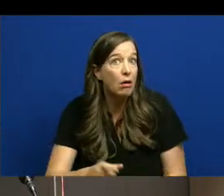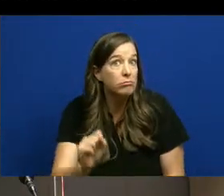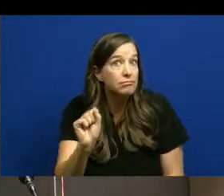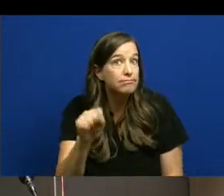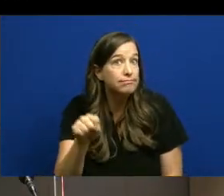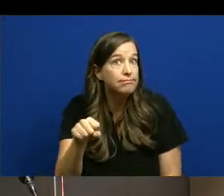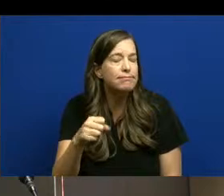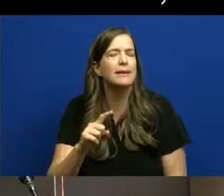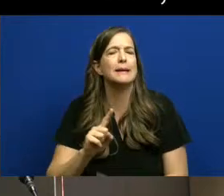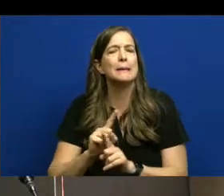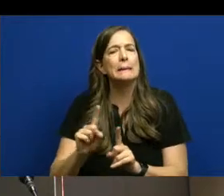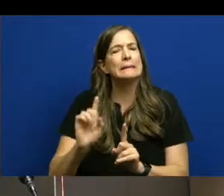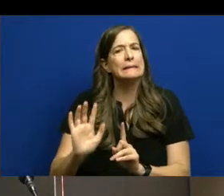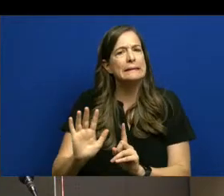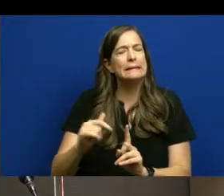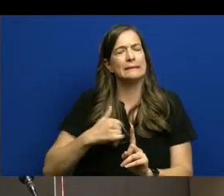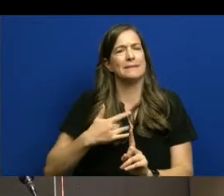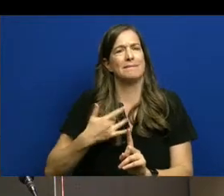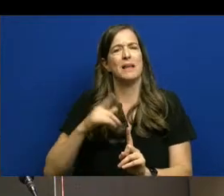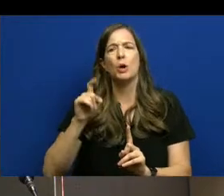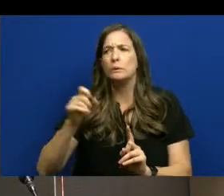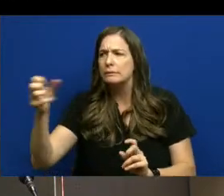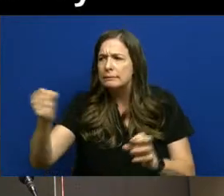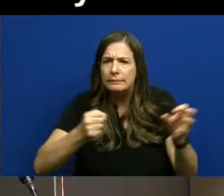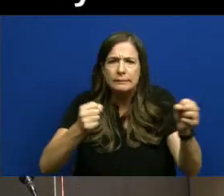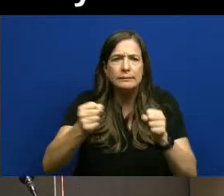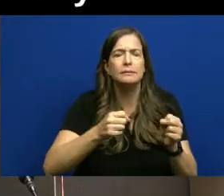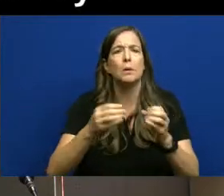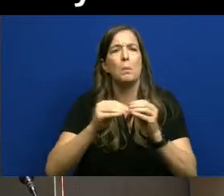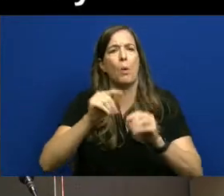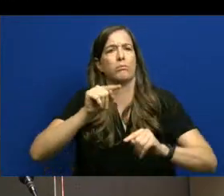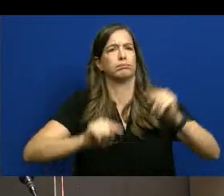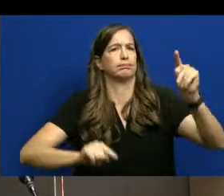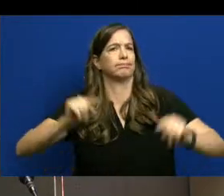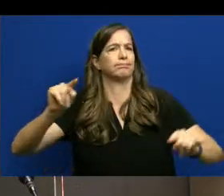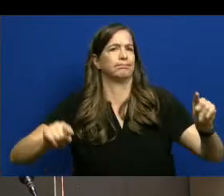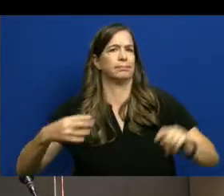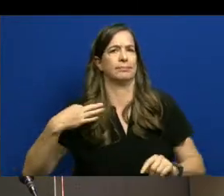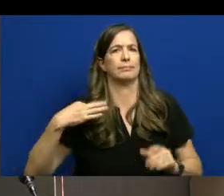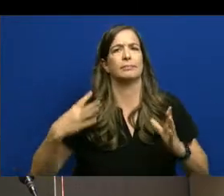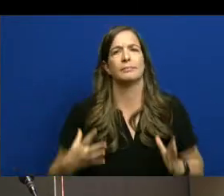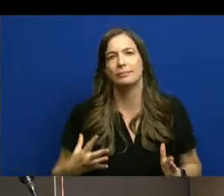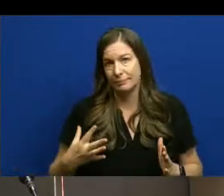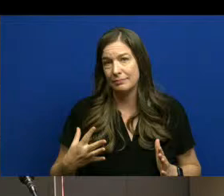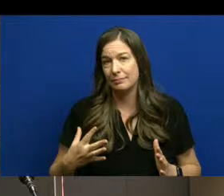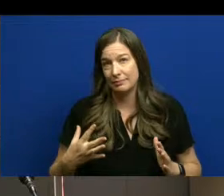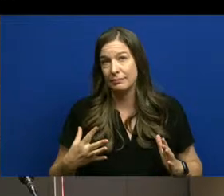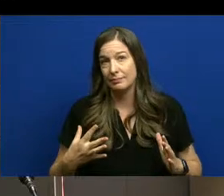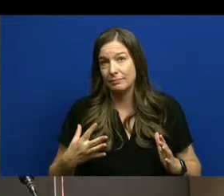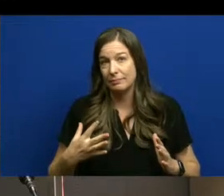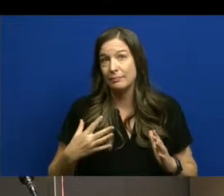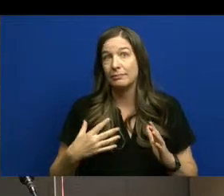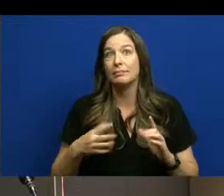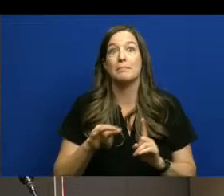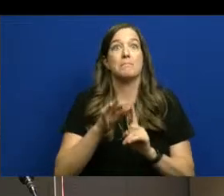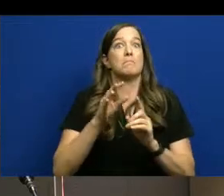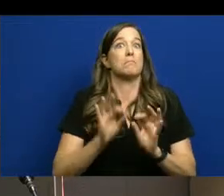However, I believe we should look for a variety of candidates, especially for candidates from within our community.